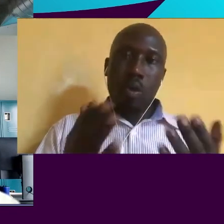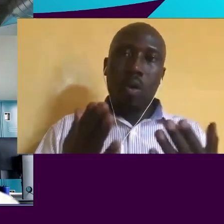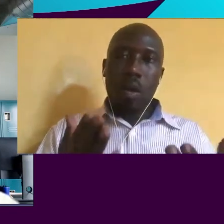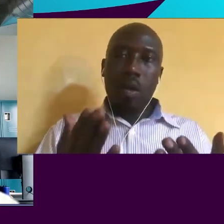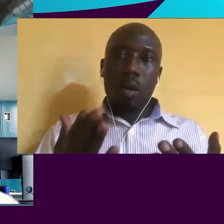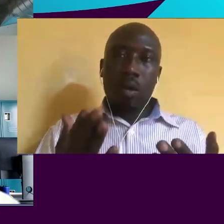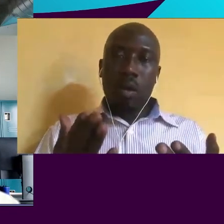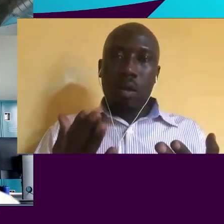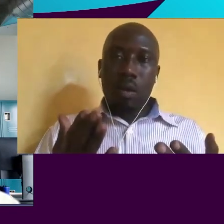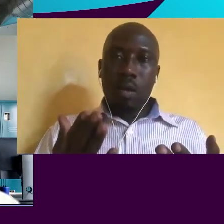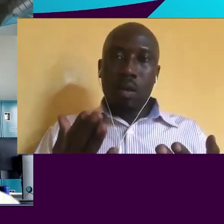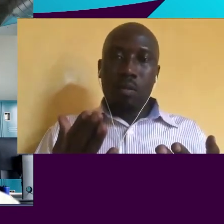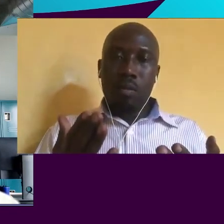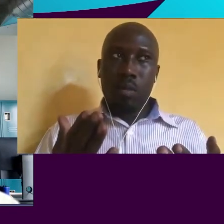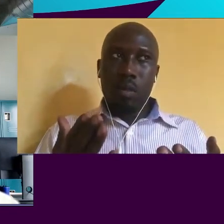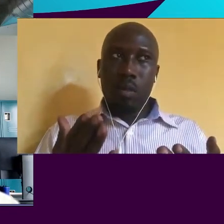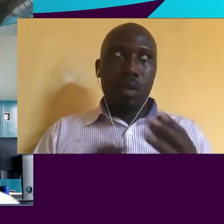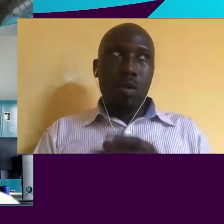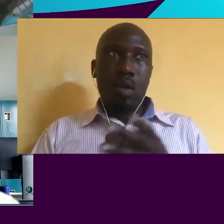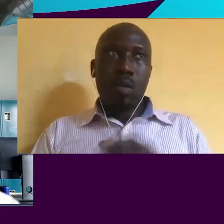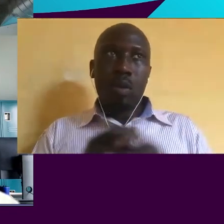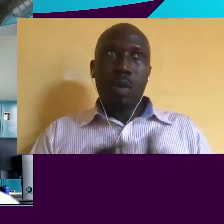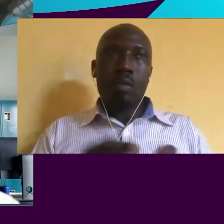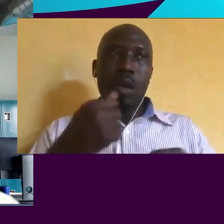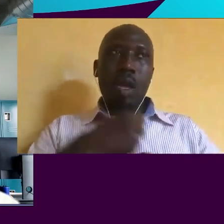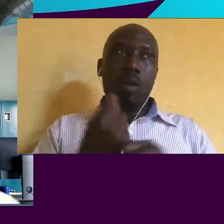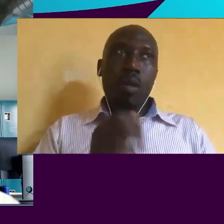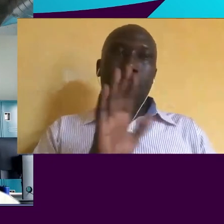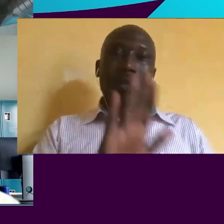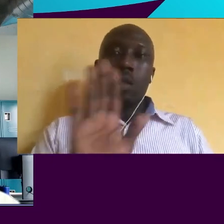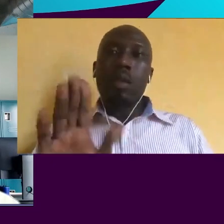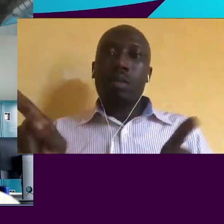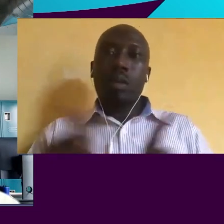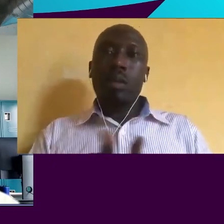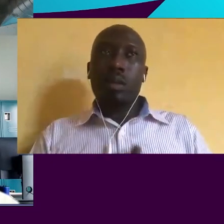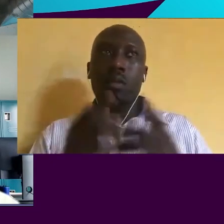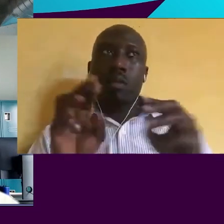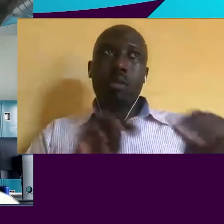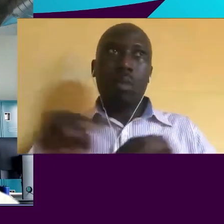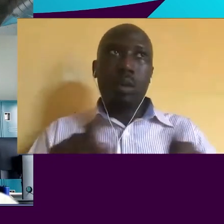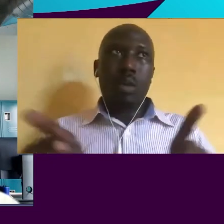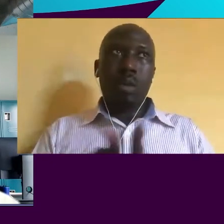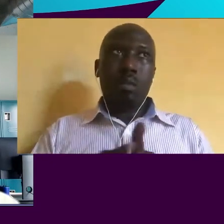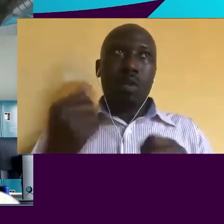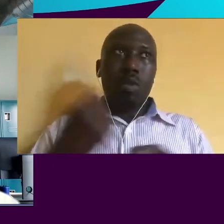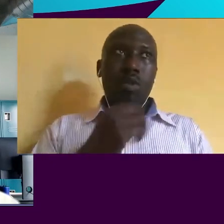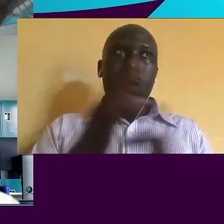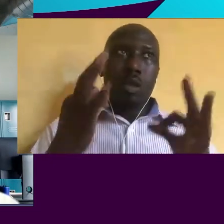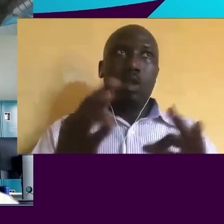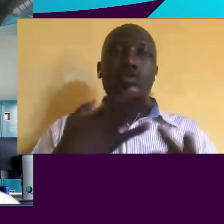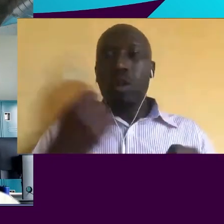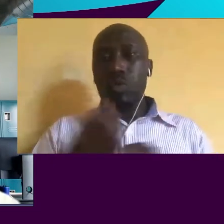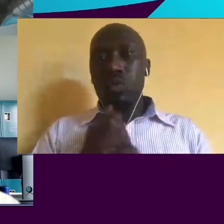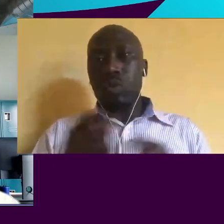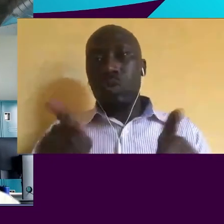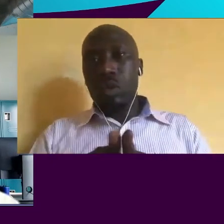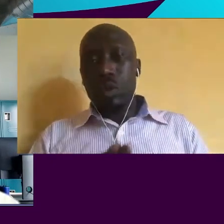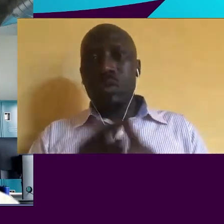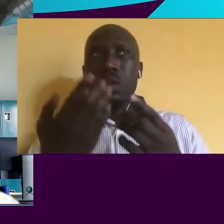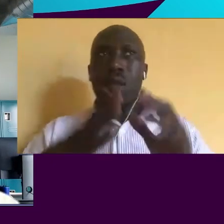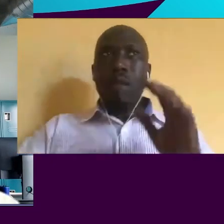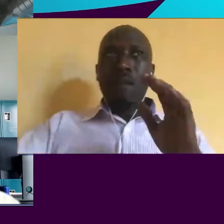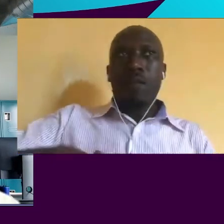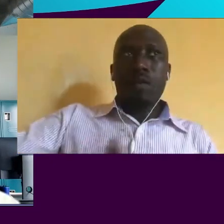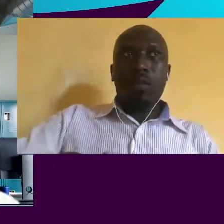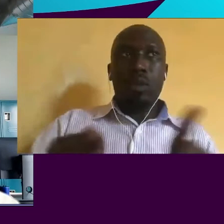that opportunities are created for them to be able to do whatever it is that they want to do, whether that's football or another